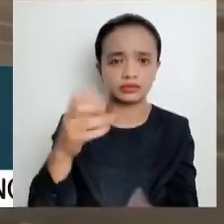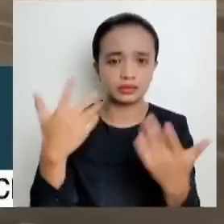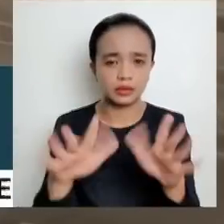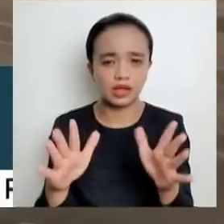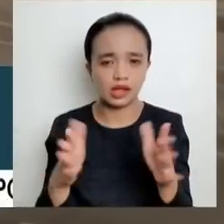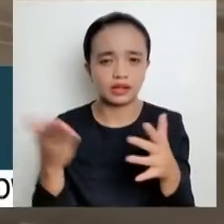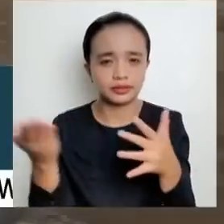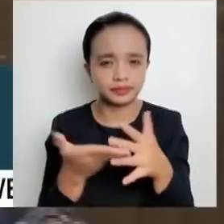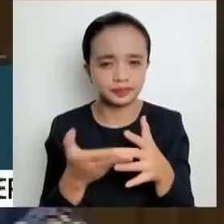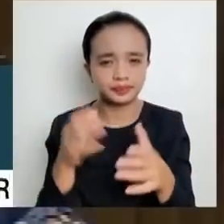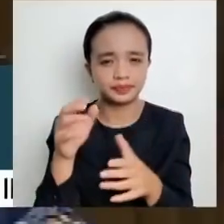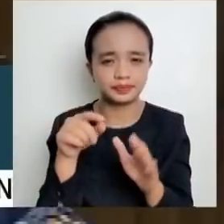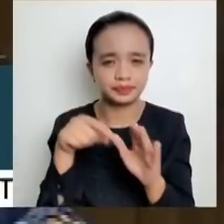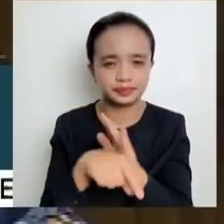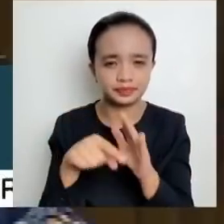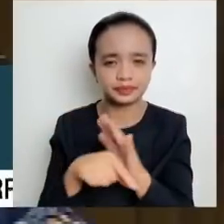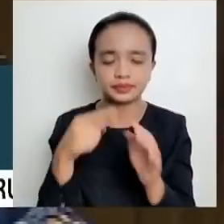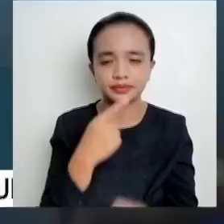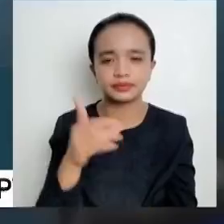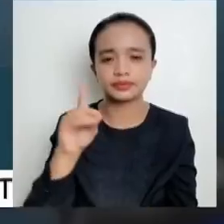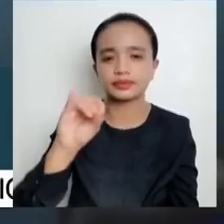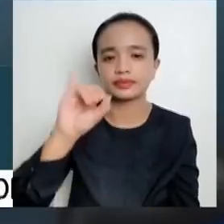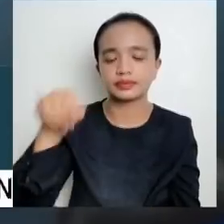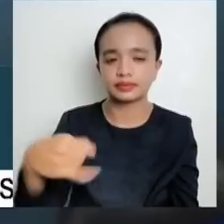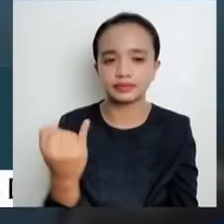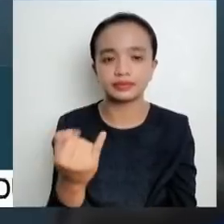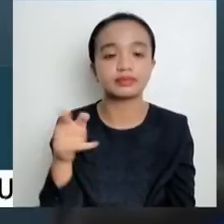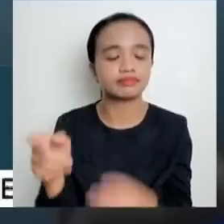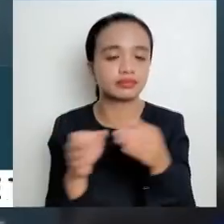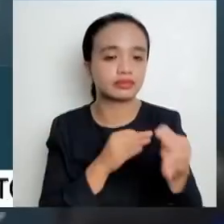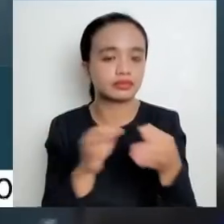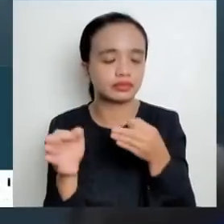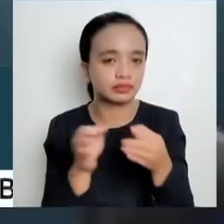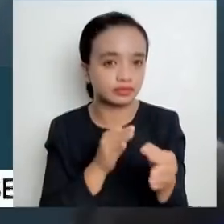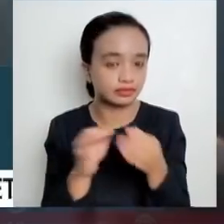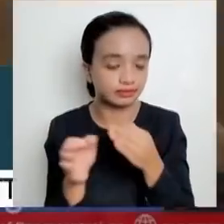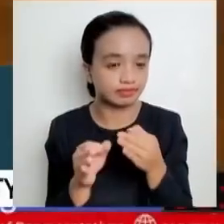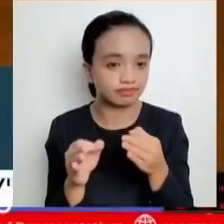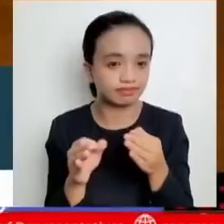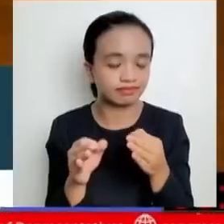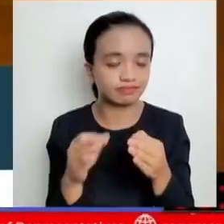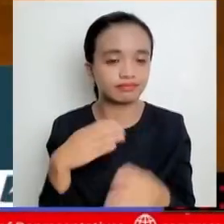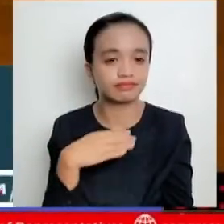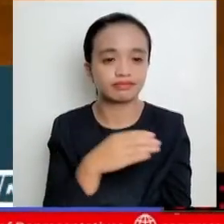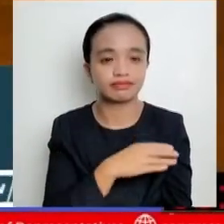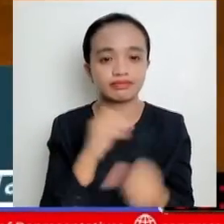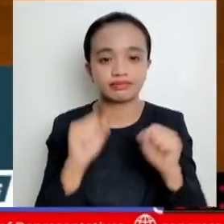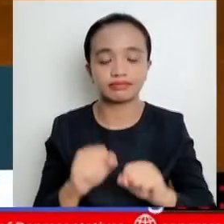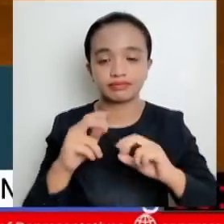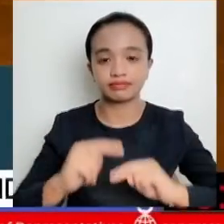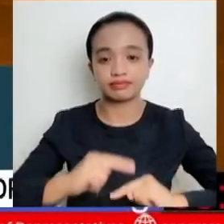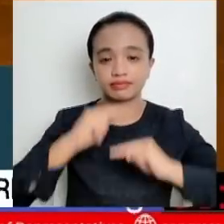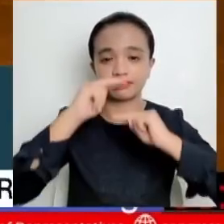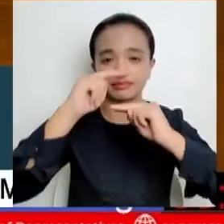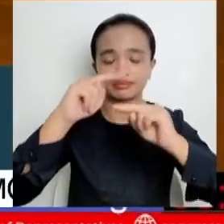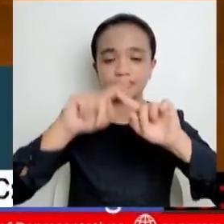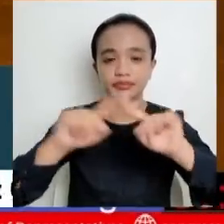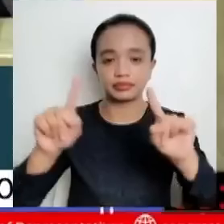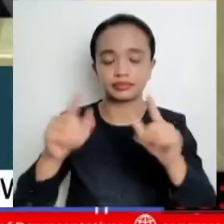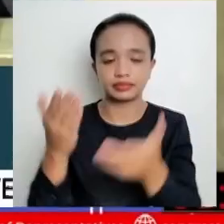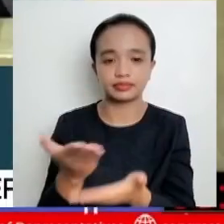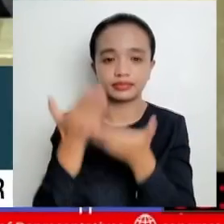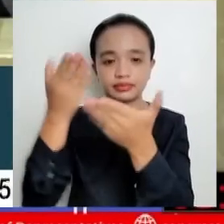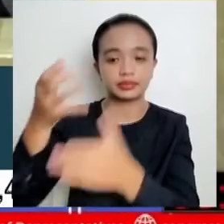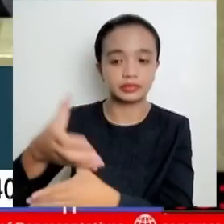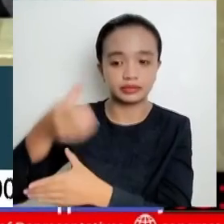the Justice Department. Bongalon also explained that expelled lawmakers can always run again. Should the plenary put the recommendation to a vote,